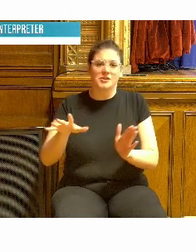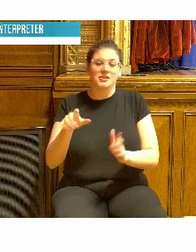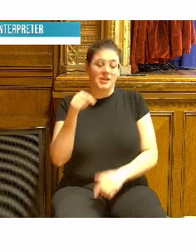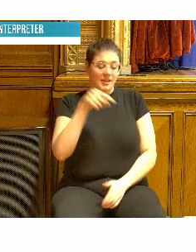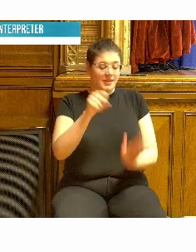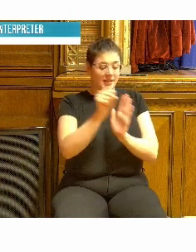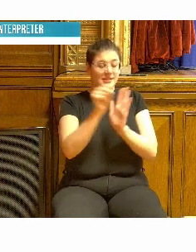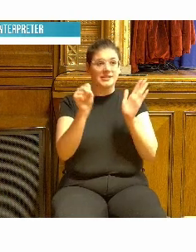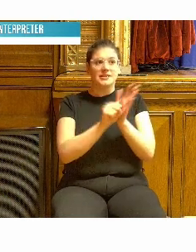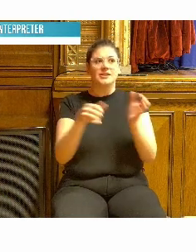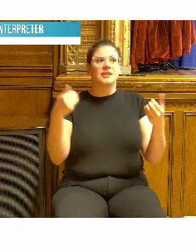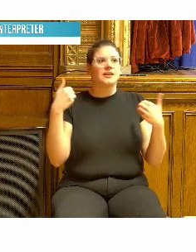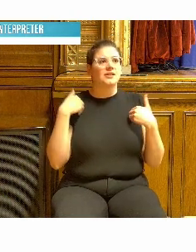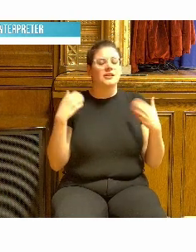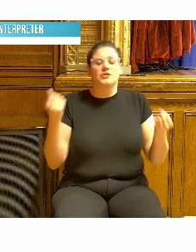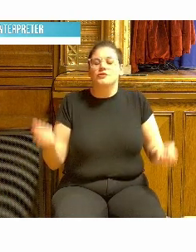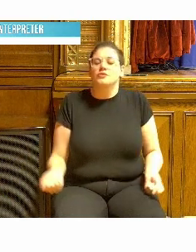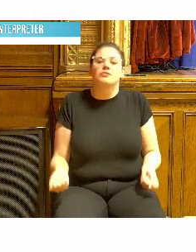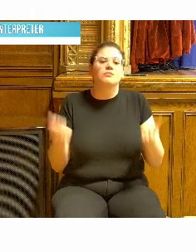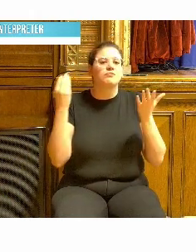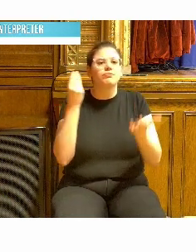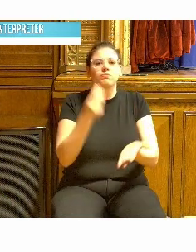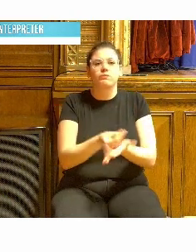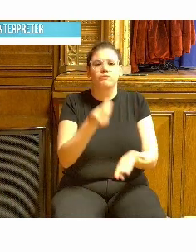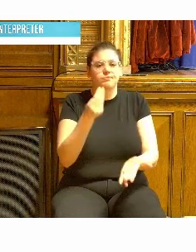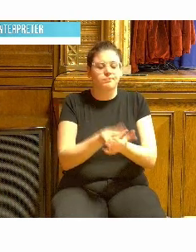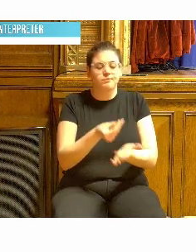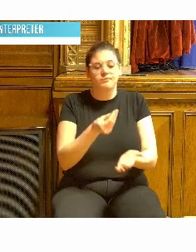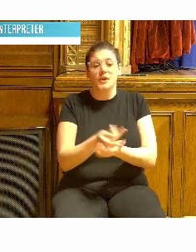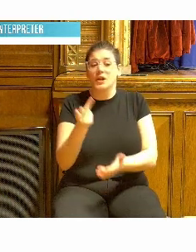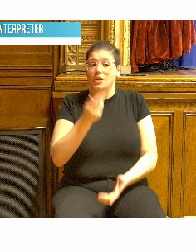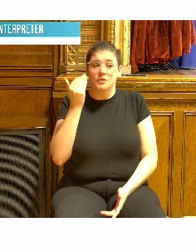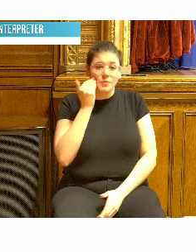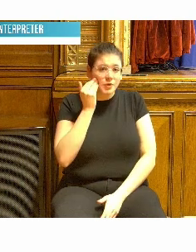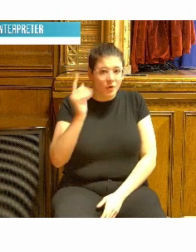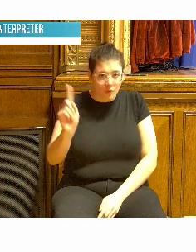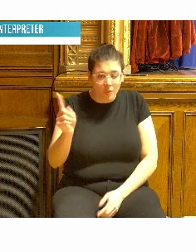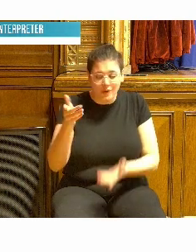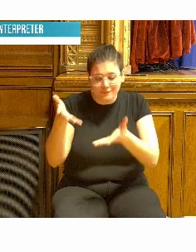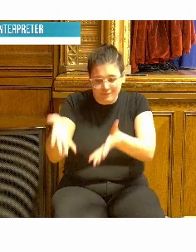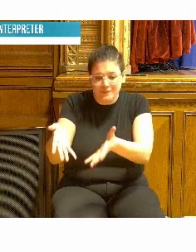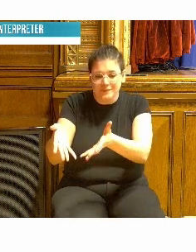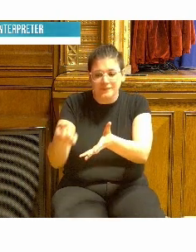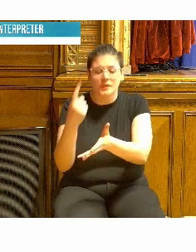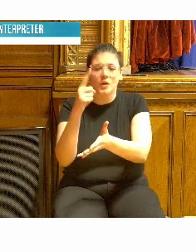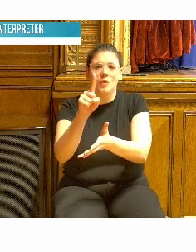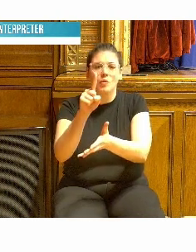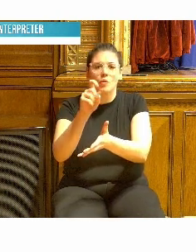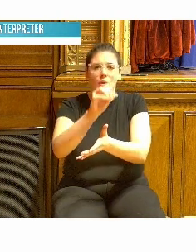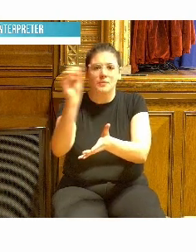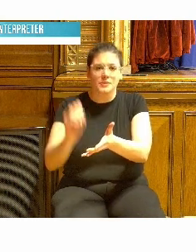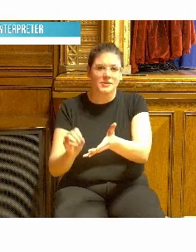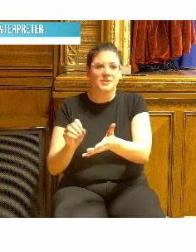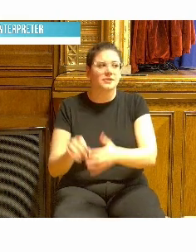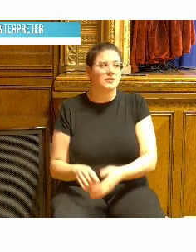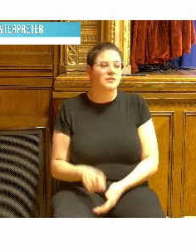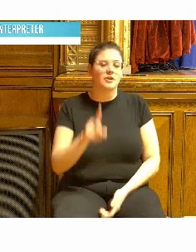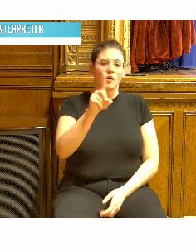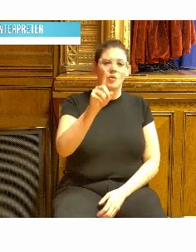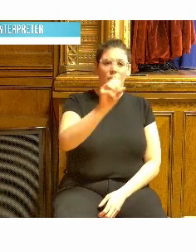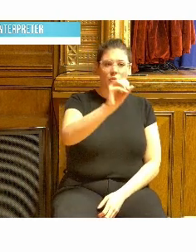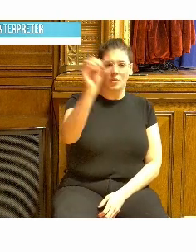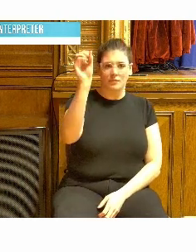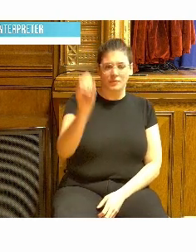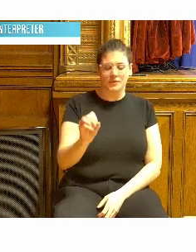state has so much wealth, and we know exactly where it lies at. 1%.